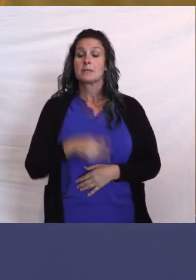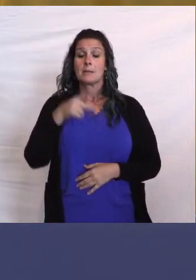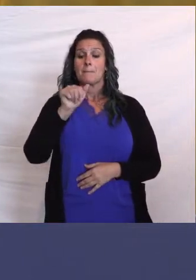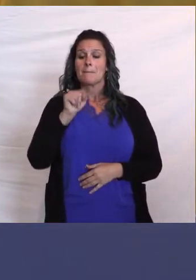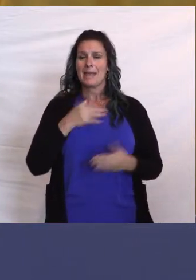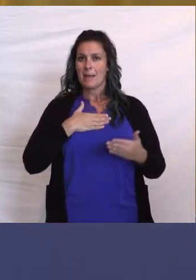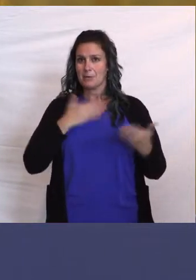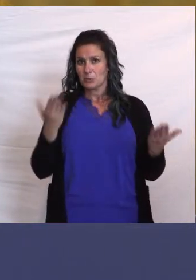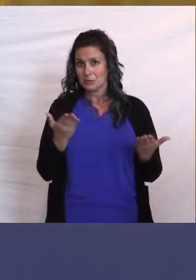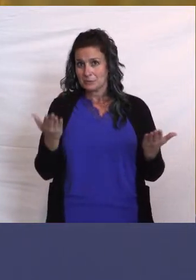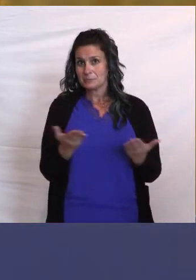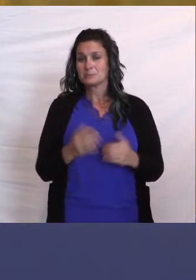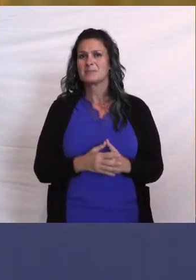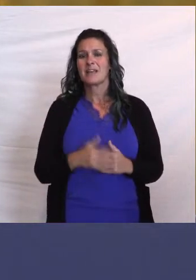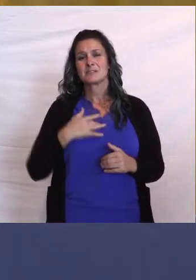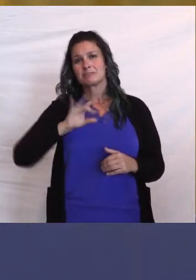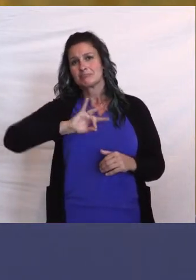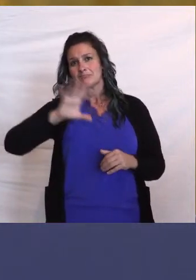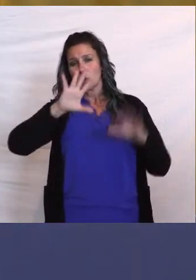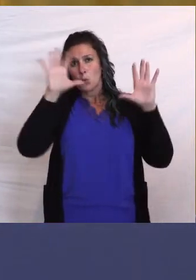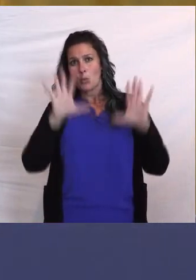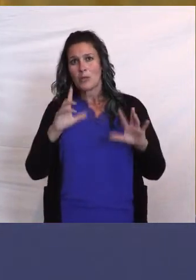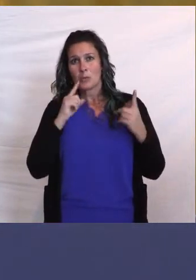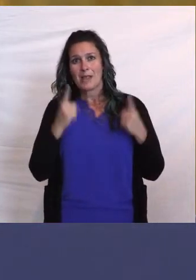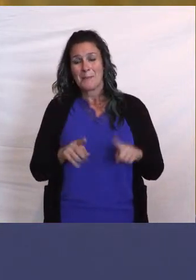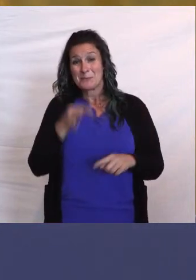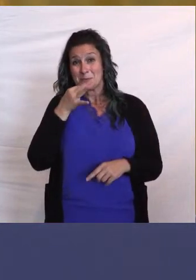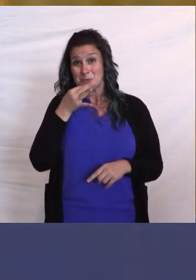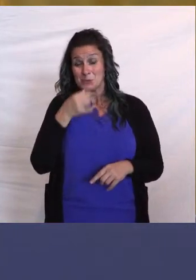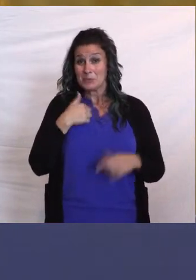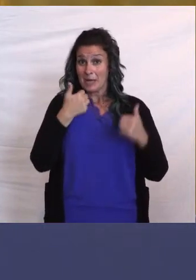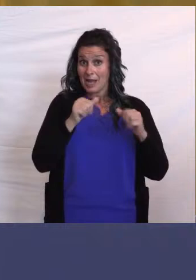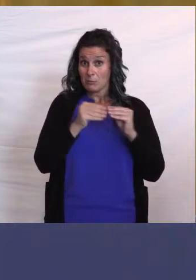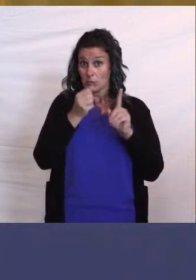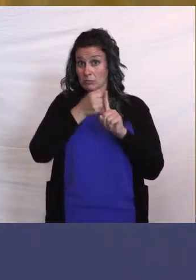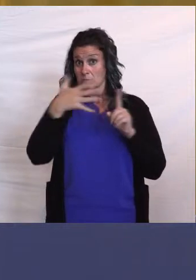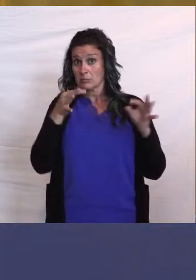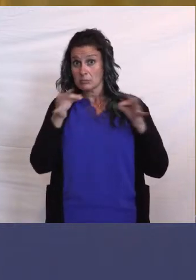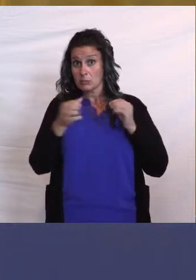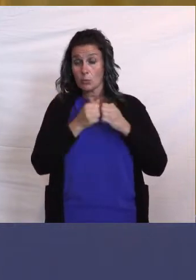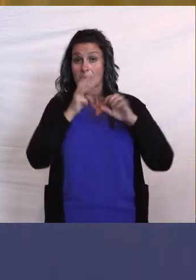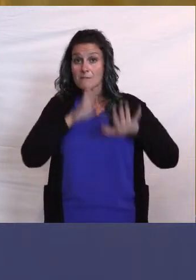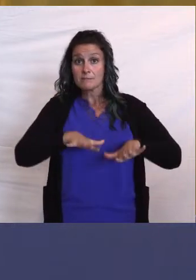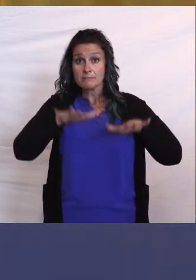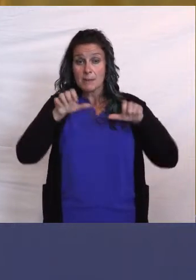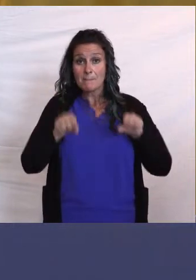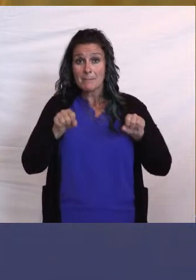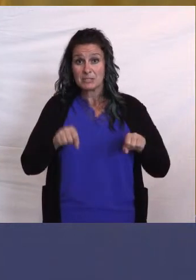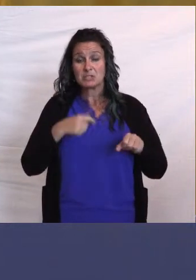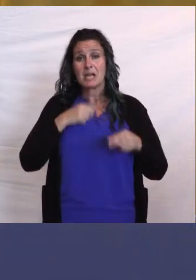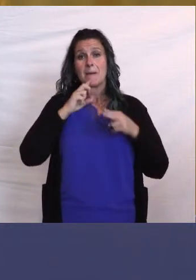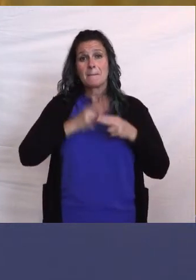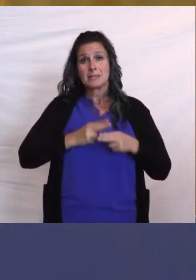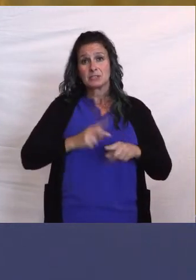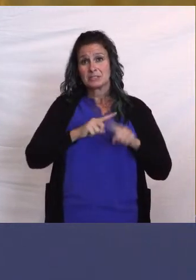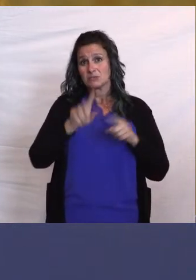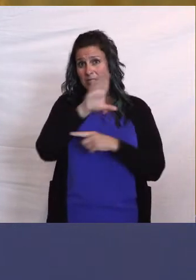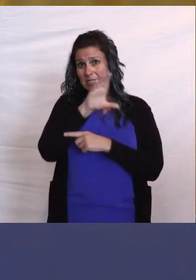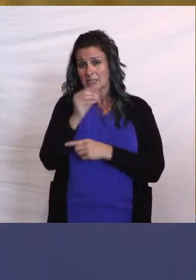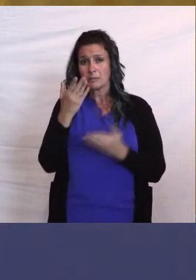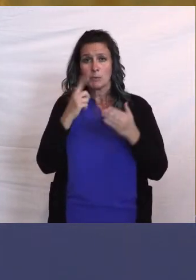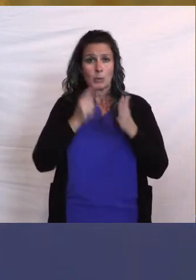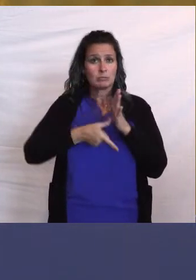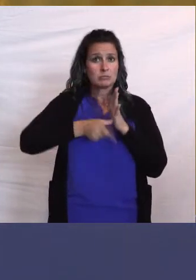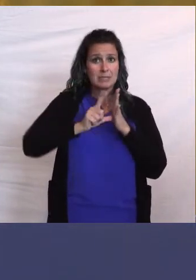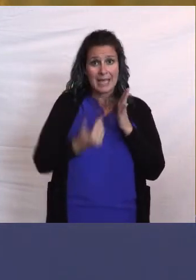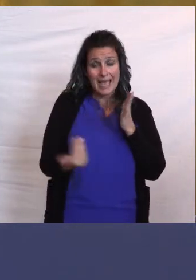got some nasty weather coming. Any more color on potential flooding? I mentioned the counties. You may want to hit that again. We've got